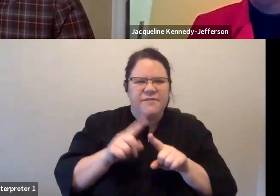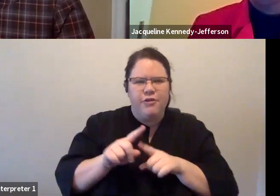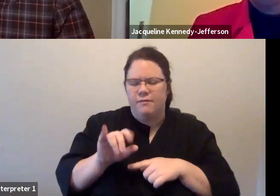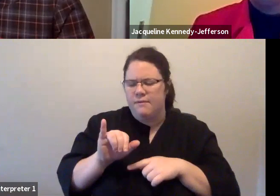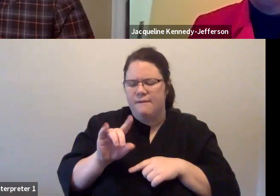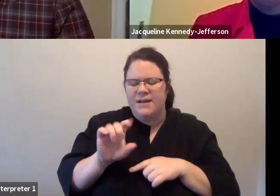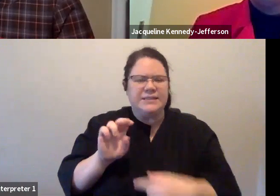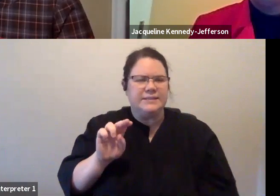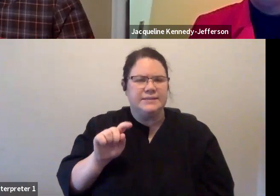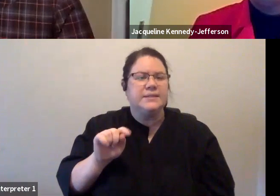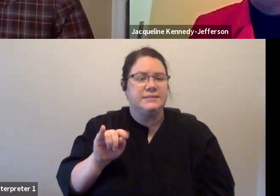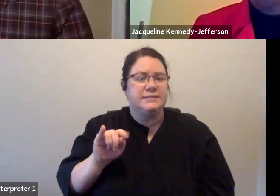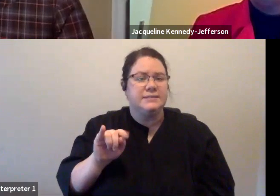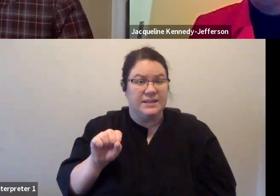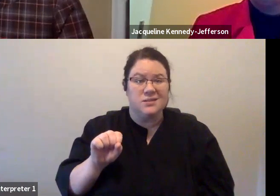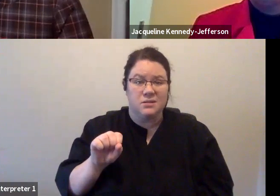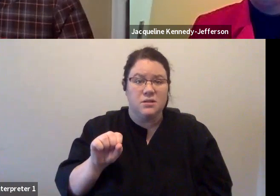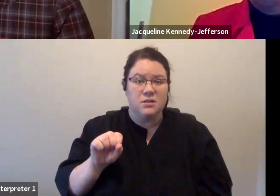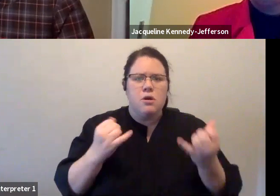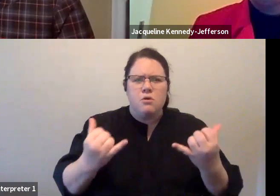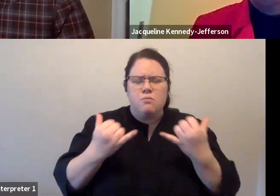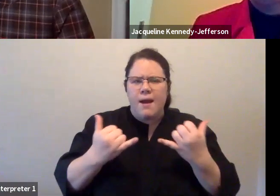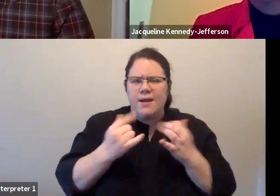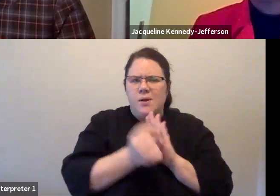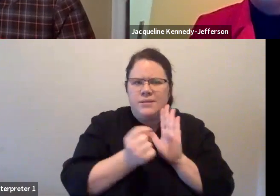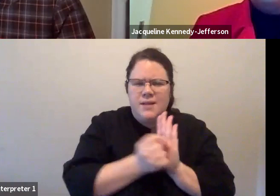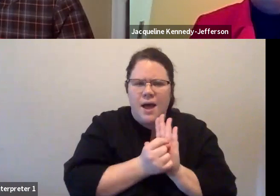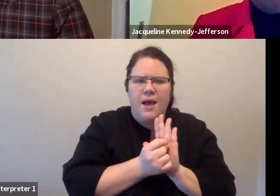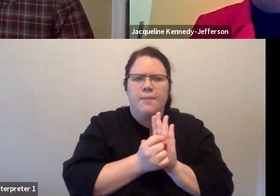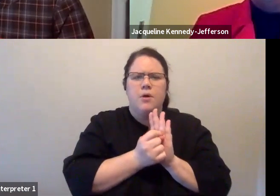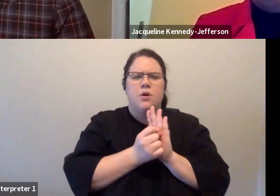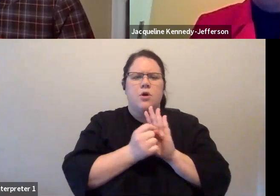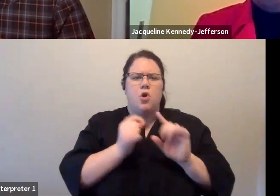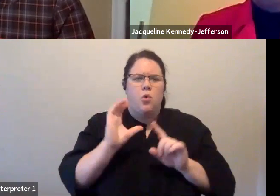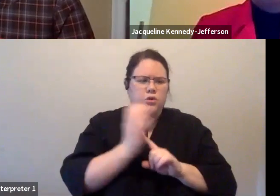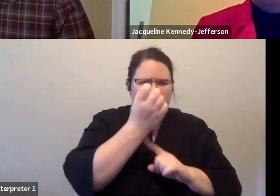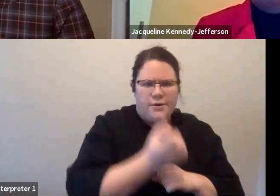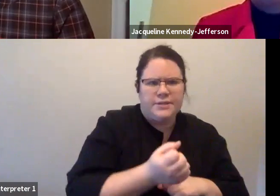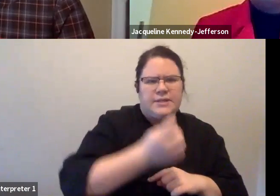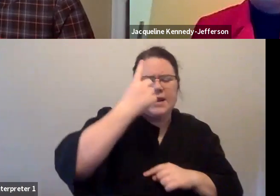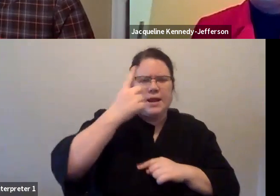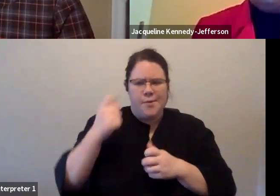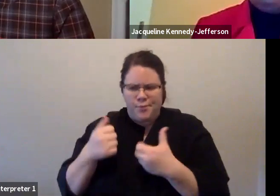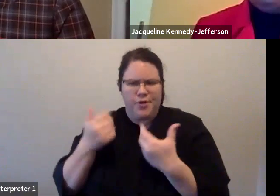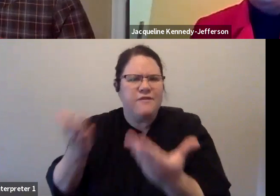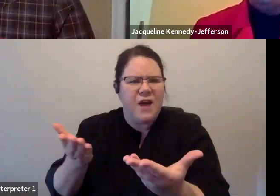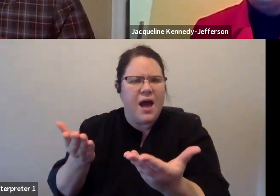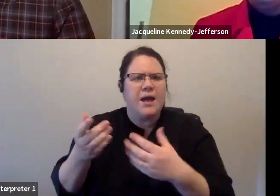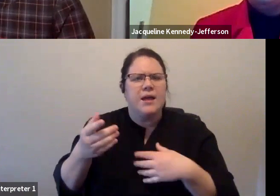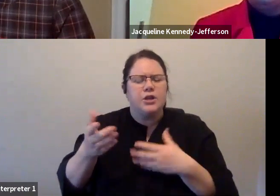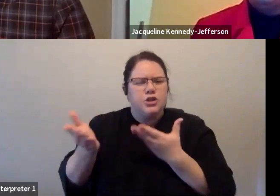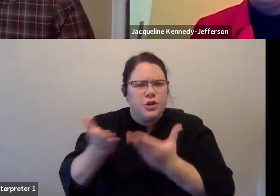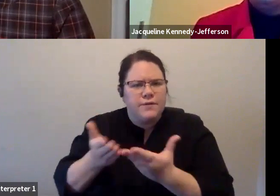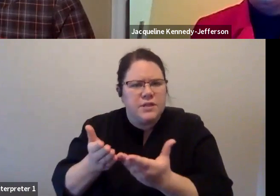is a period of time where cultural competency and counseling and in providing mental health services is